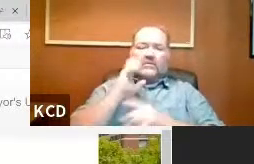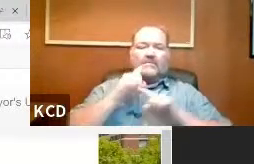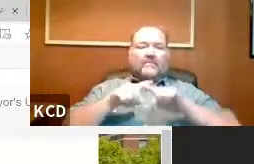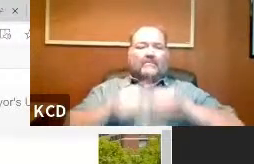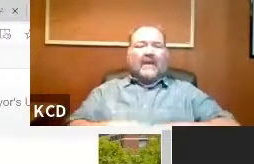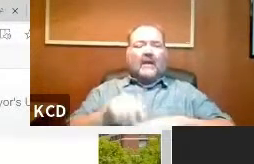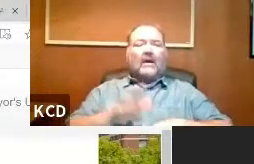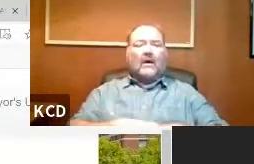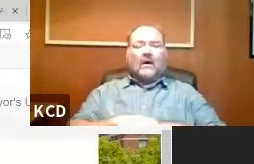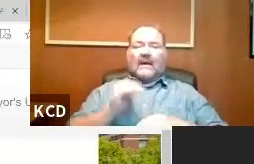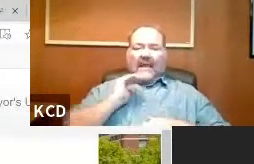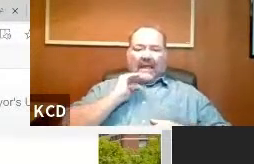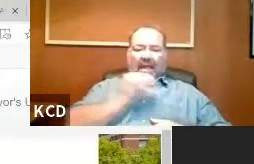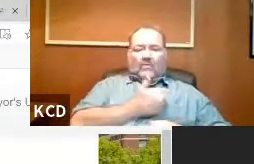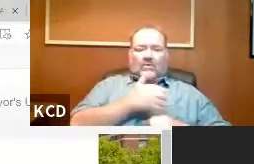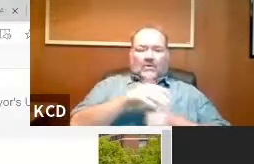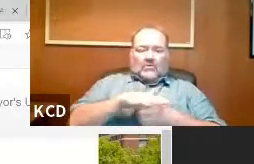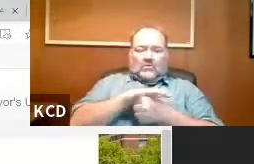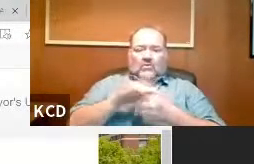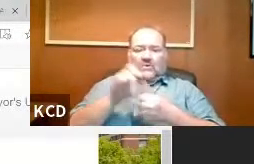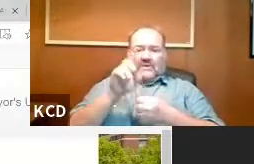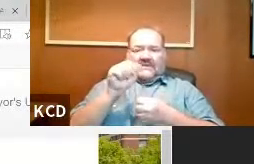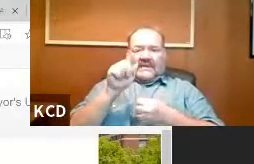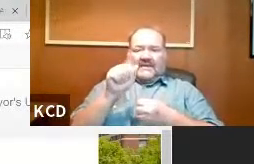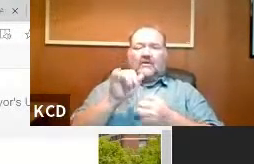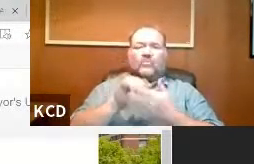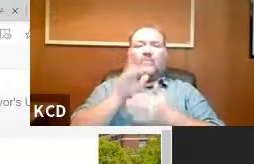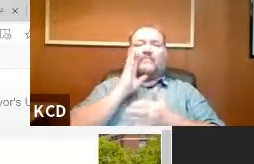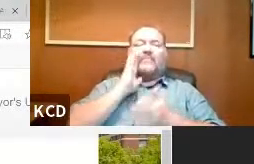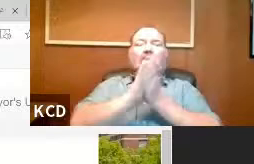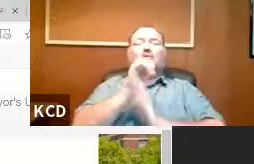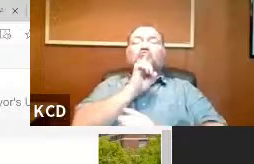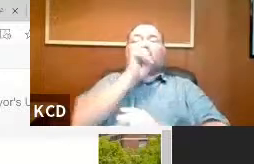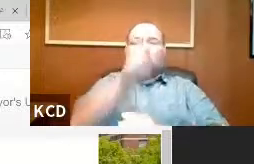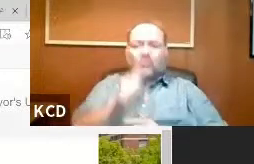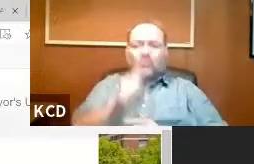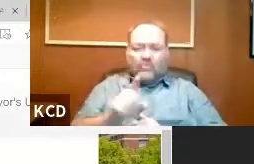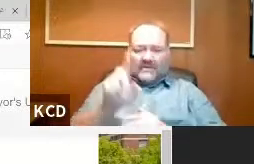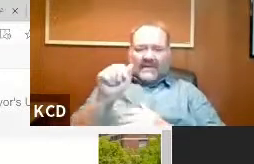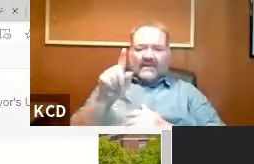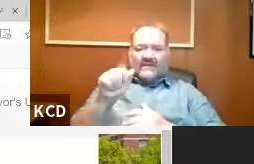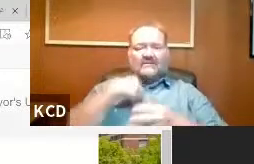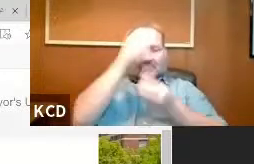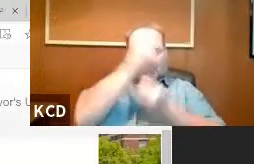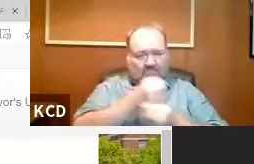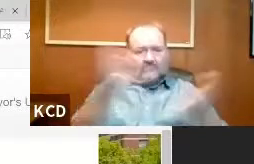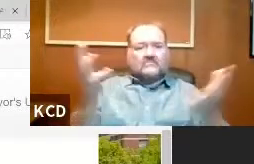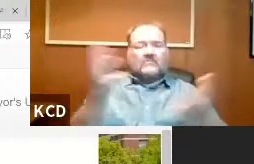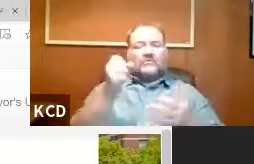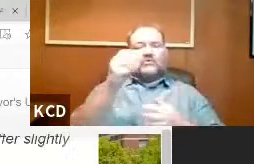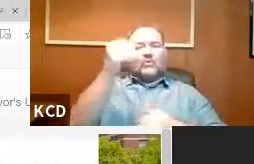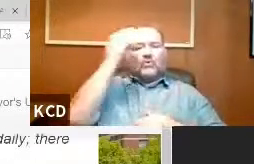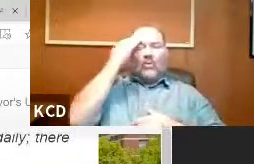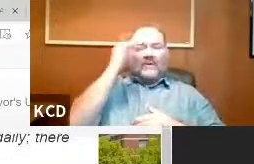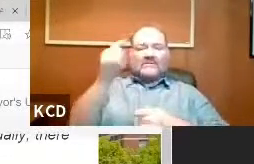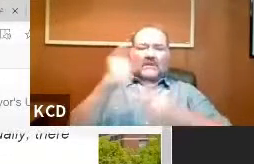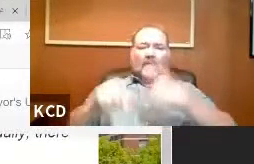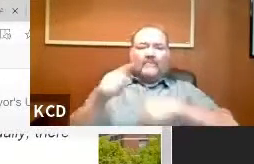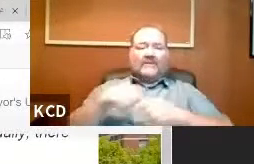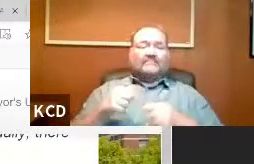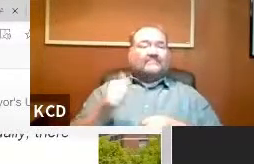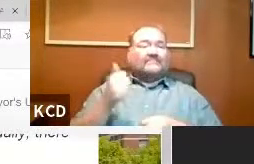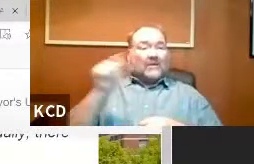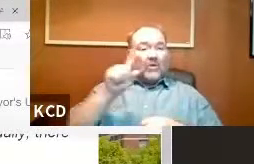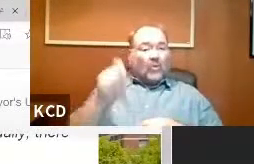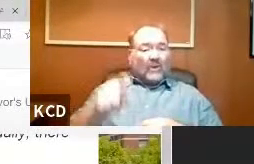our jurisdictional data, which is the true data. So you'll see a little shift there tomorrow. So I just wanted to make you guys aware of that if you see it, so you know it's coming. Any questions on